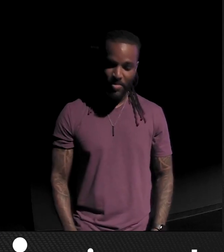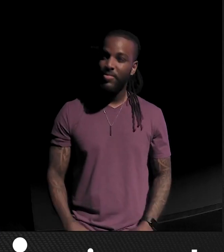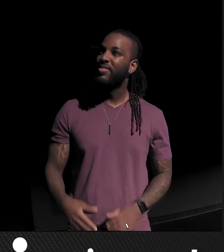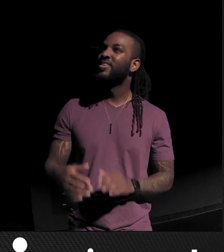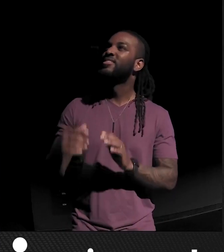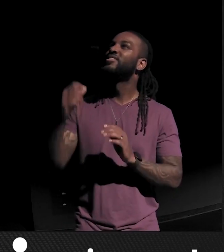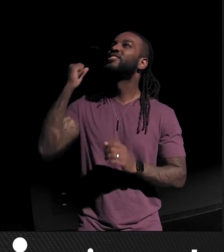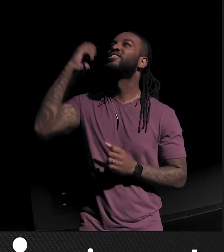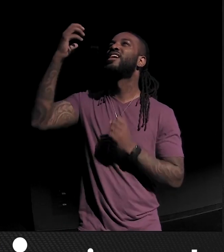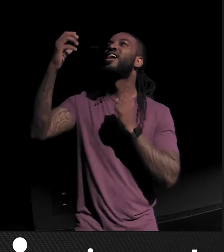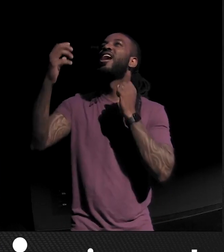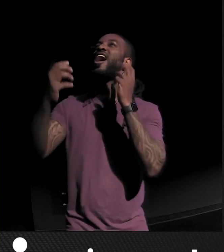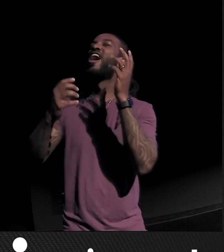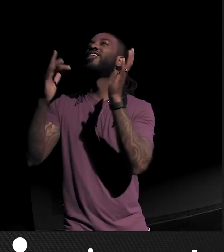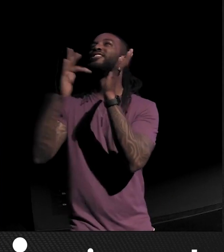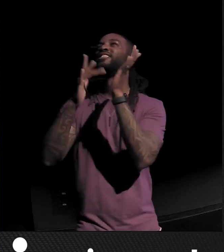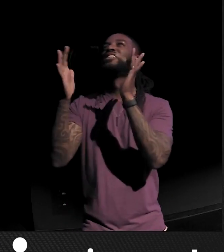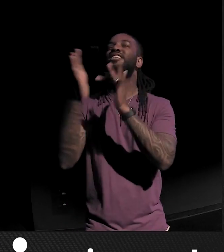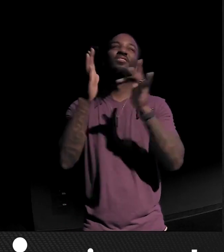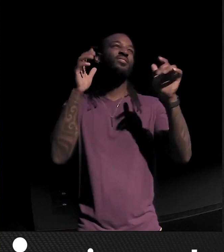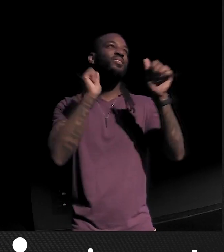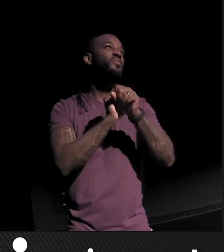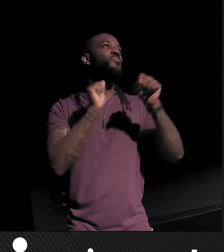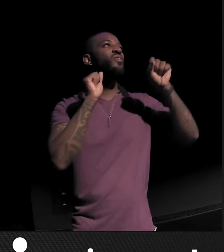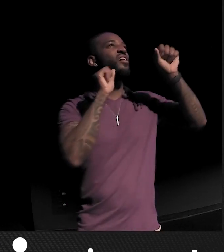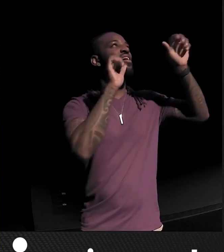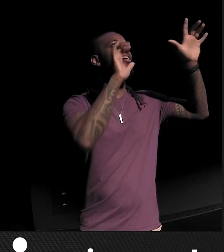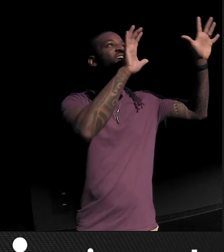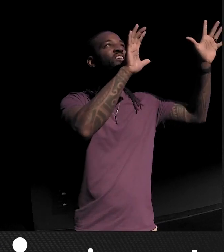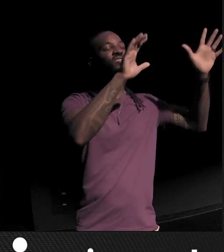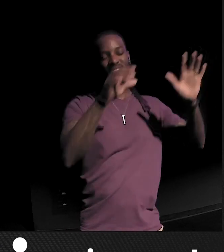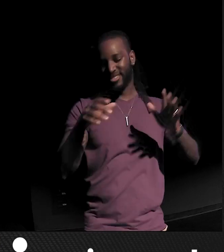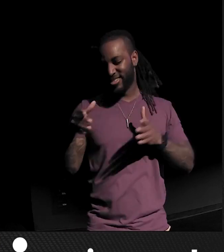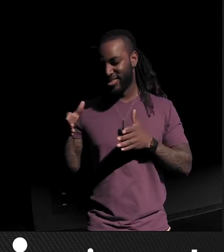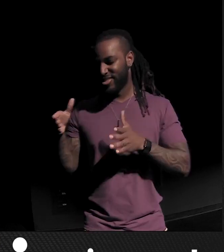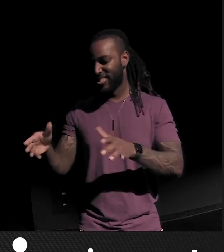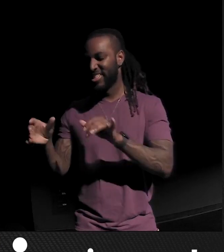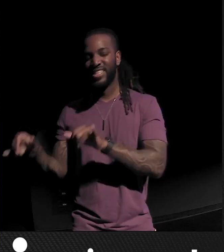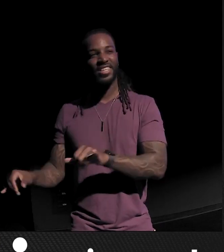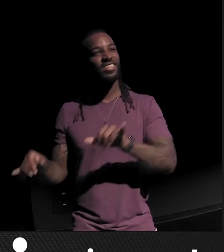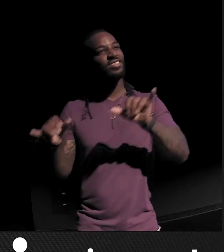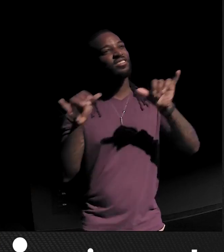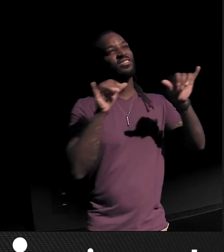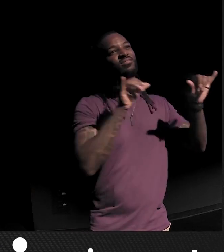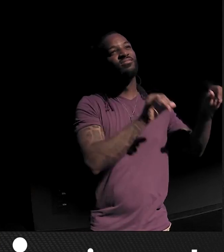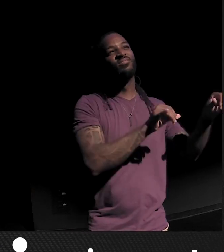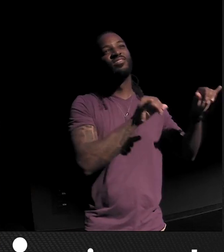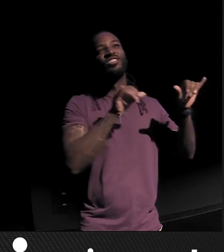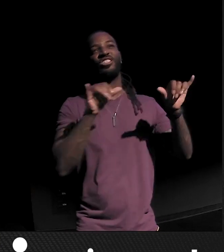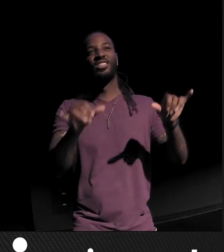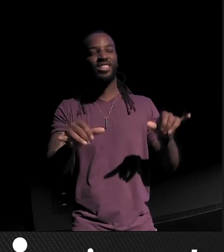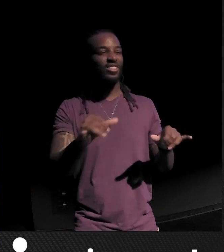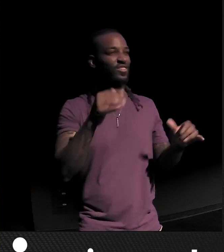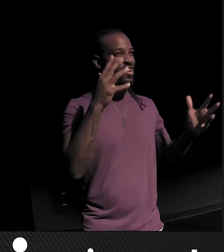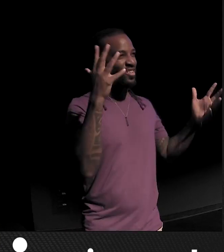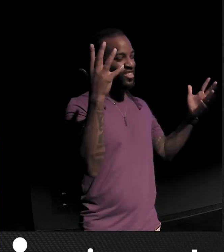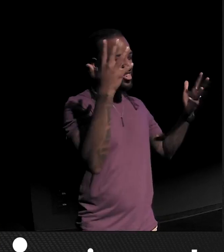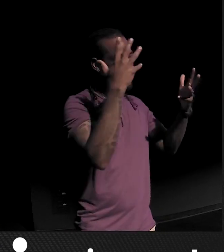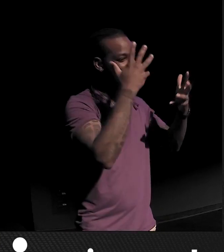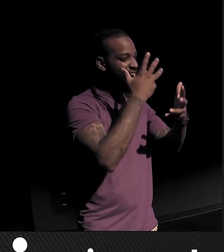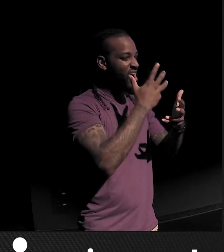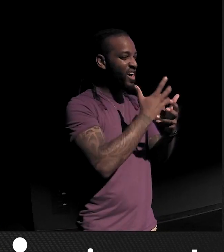Jesus from the mountains, Jesus in the streets, Jesus in